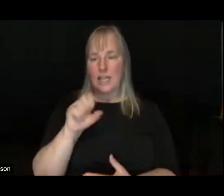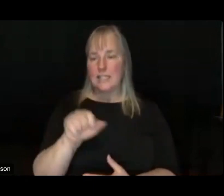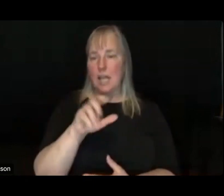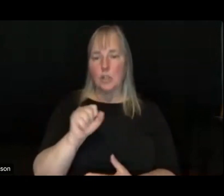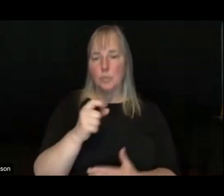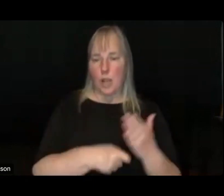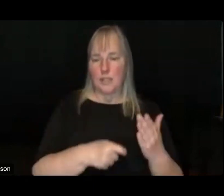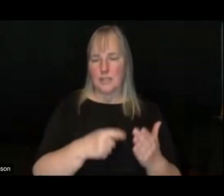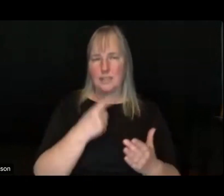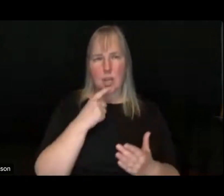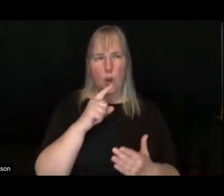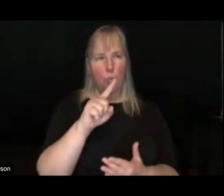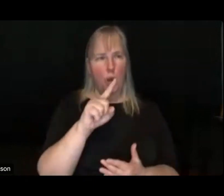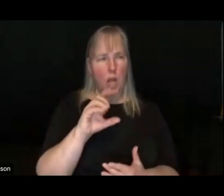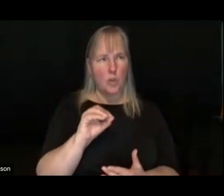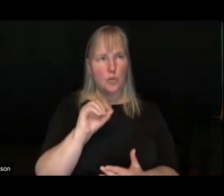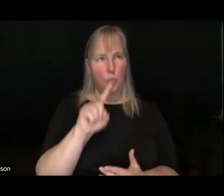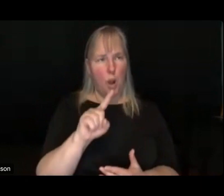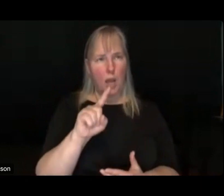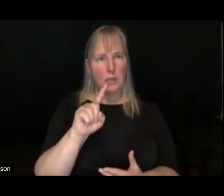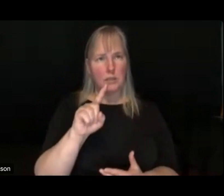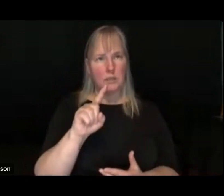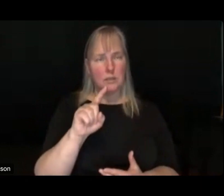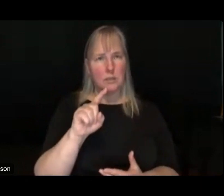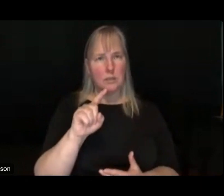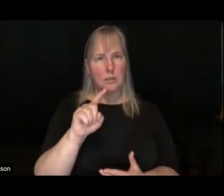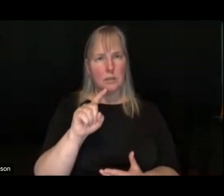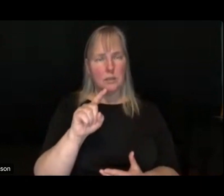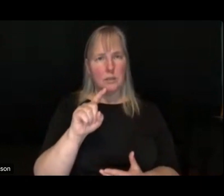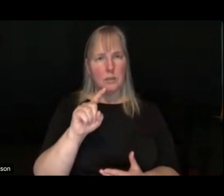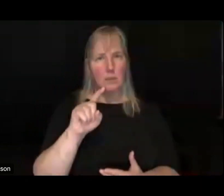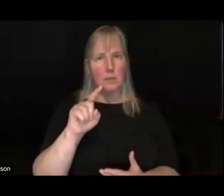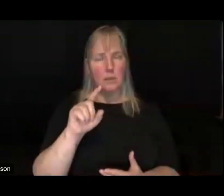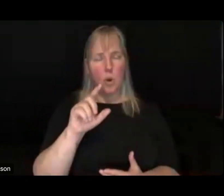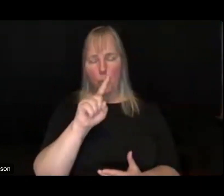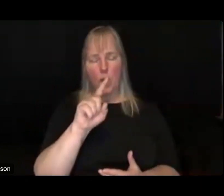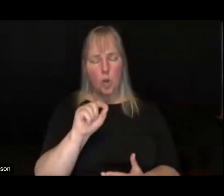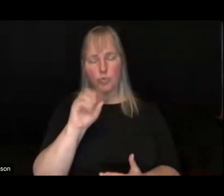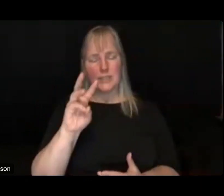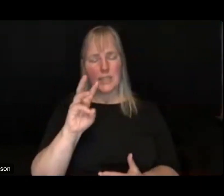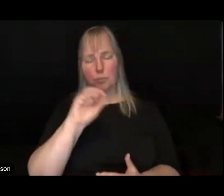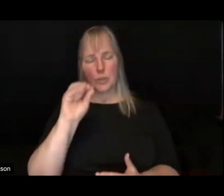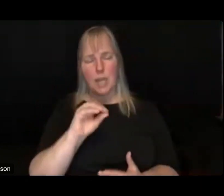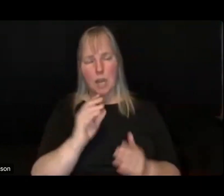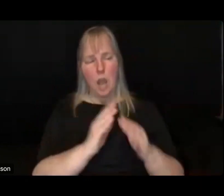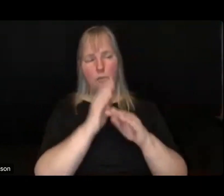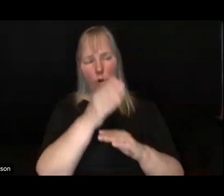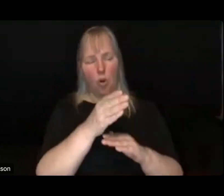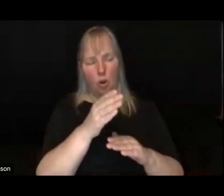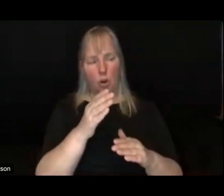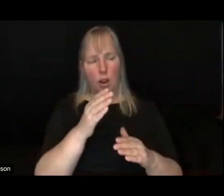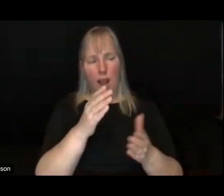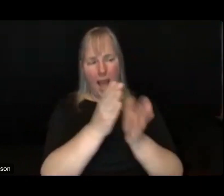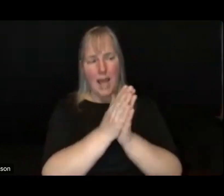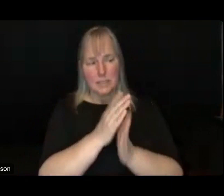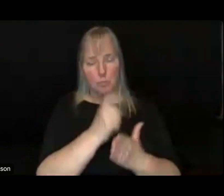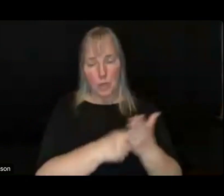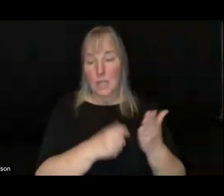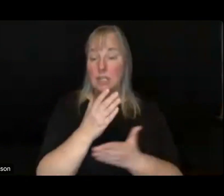101.6% above asking price, above the asking price. Some of that will have some inflation in there, sure, inflated